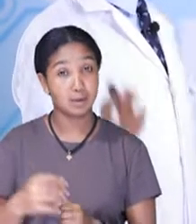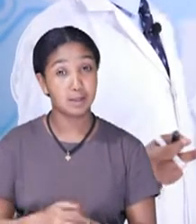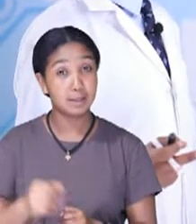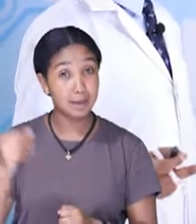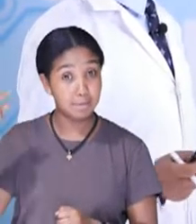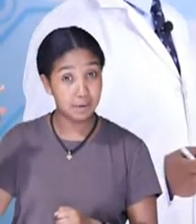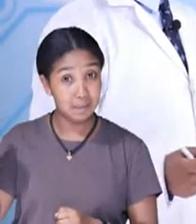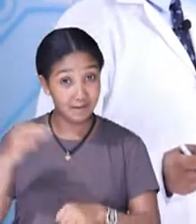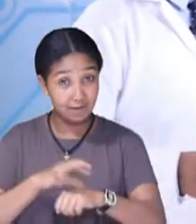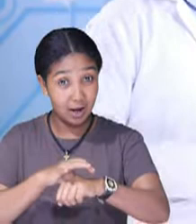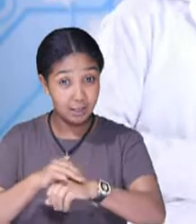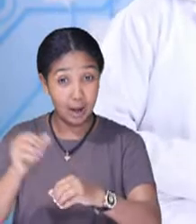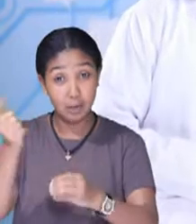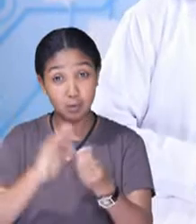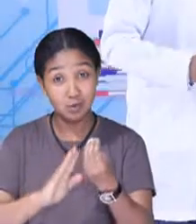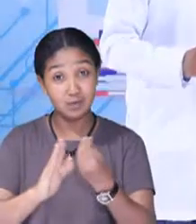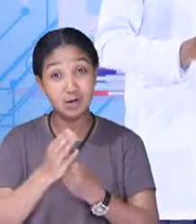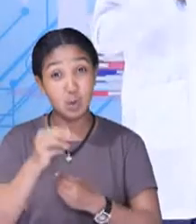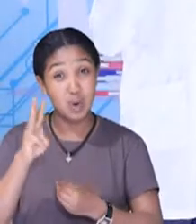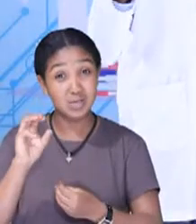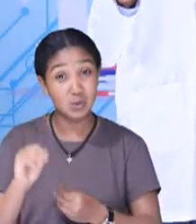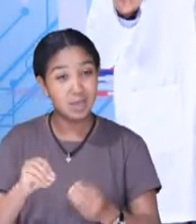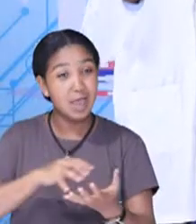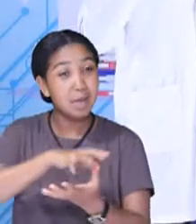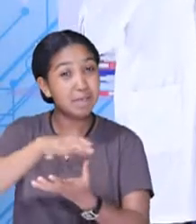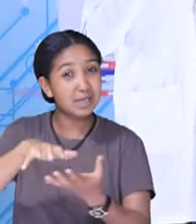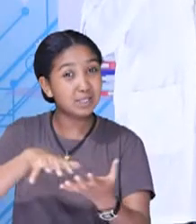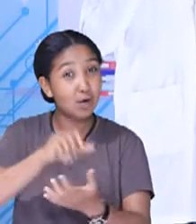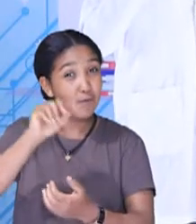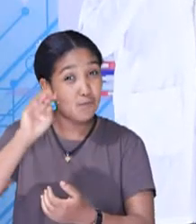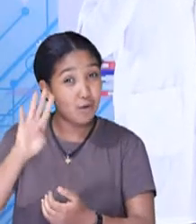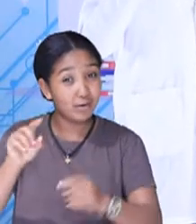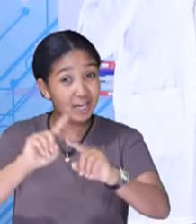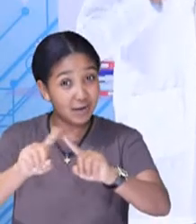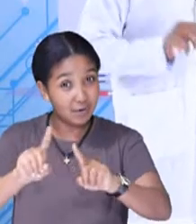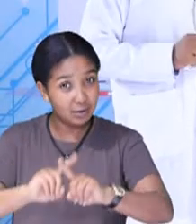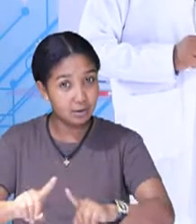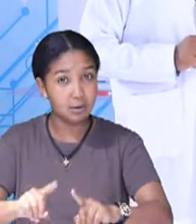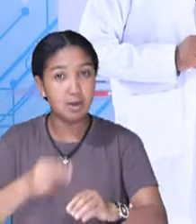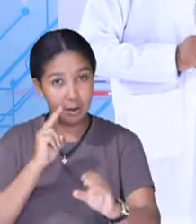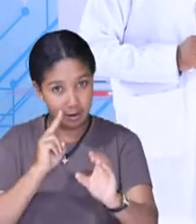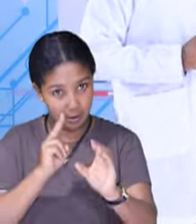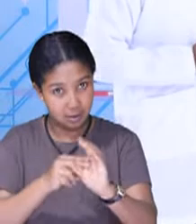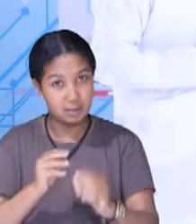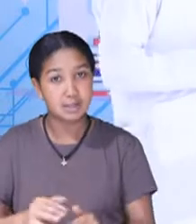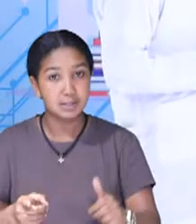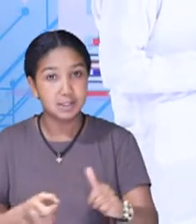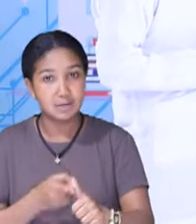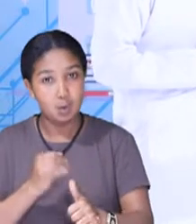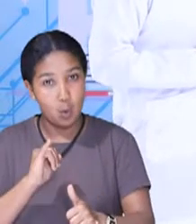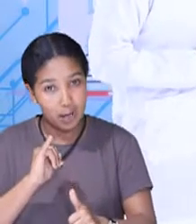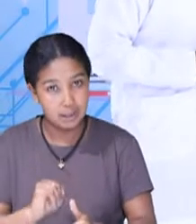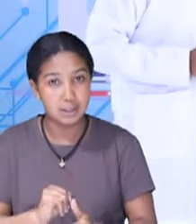the primitive Earth's atmosphere was a mixture of 4 different gases. The first